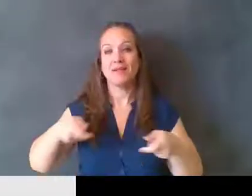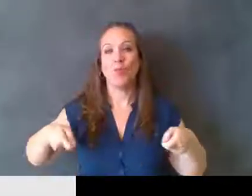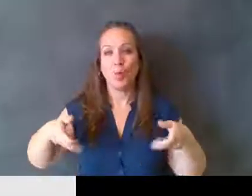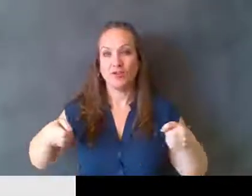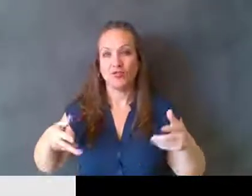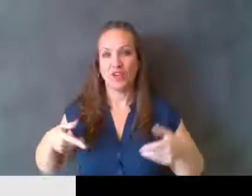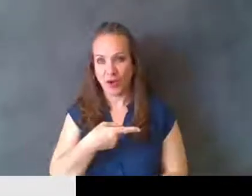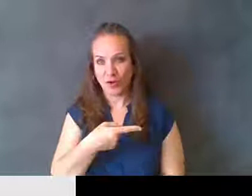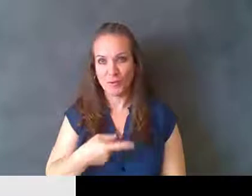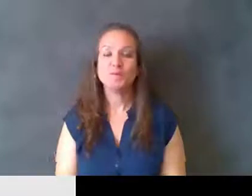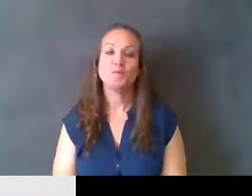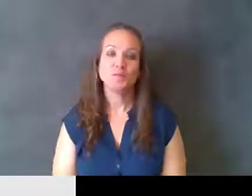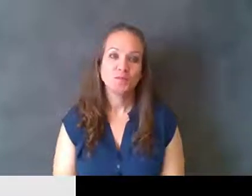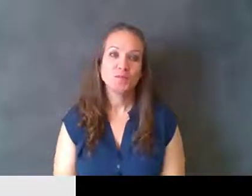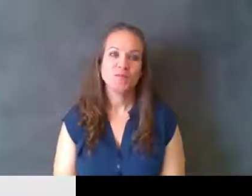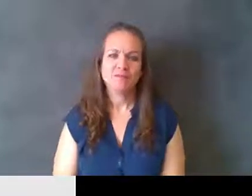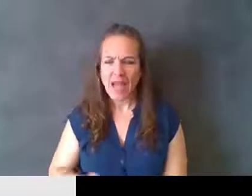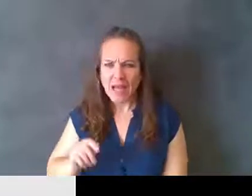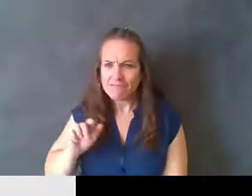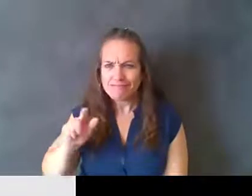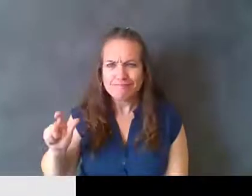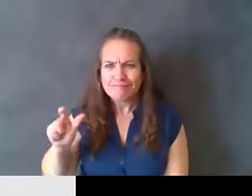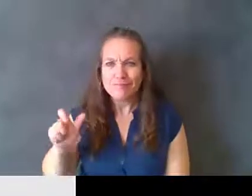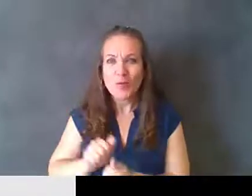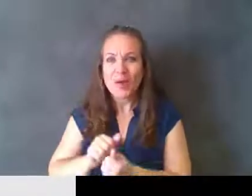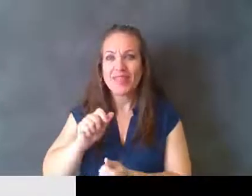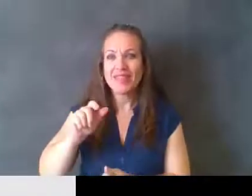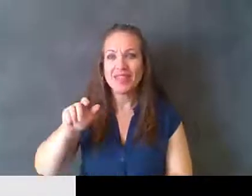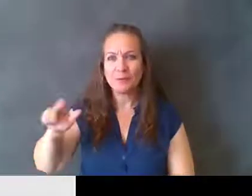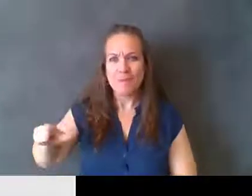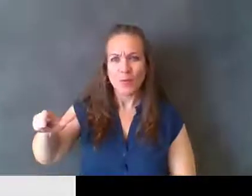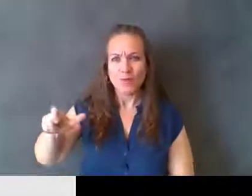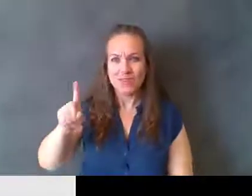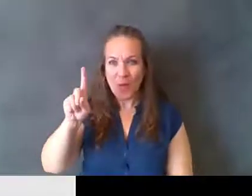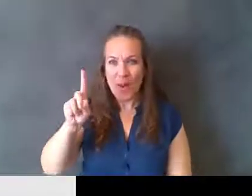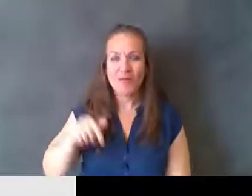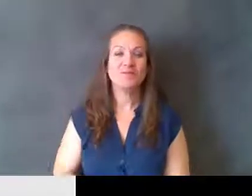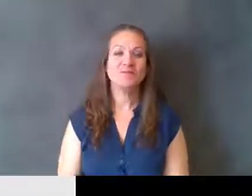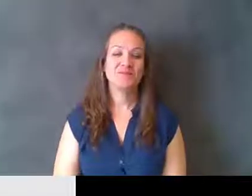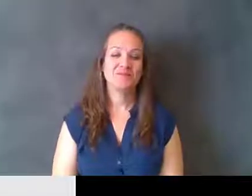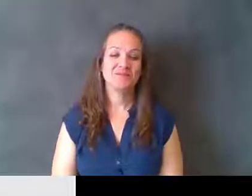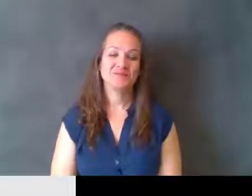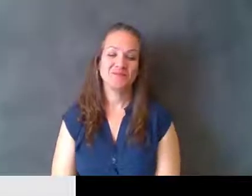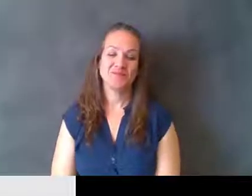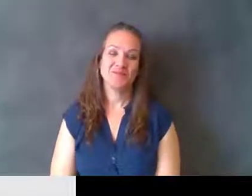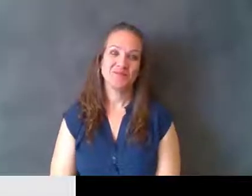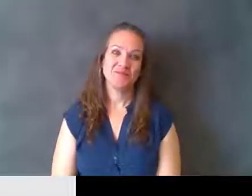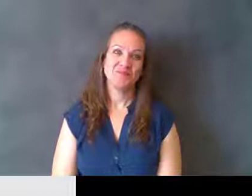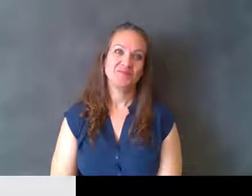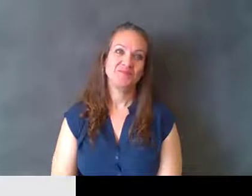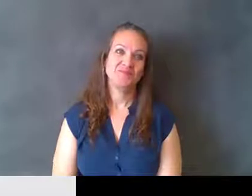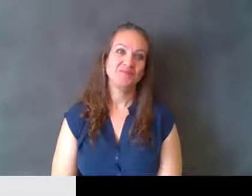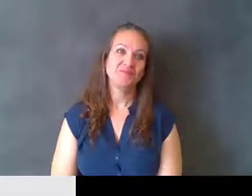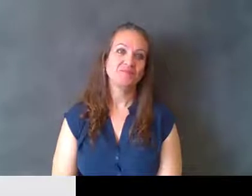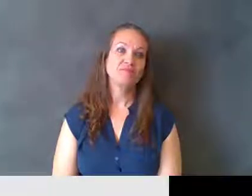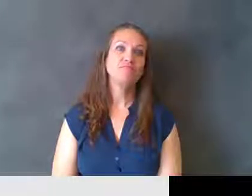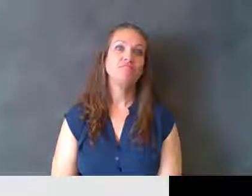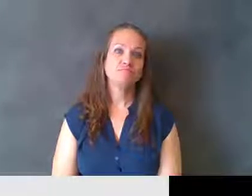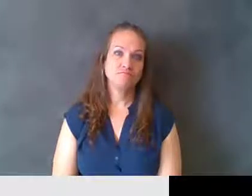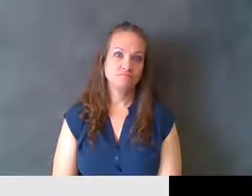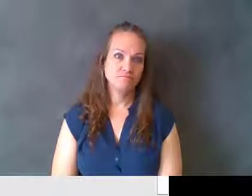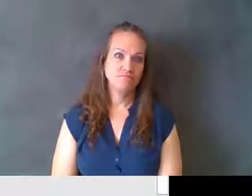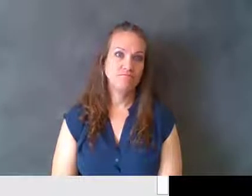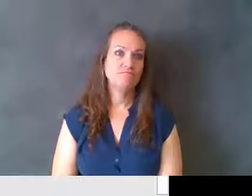My mouse is a little, it was frozen. Here we go. So let's move into my Word document, and I hit